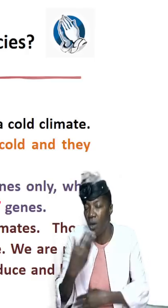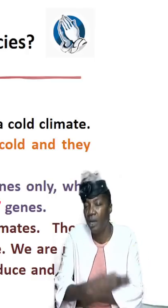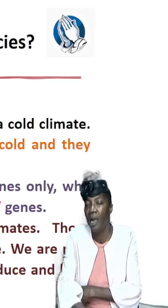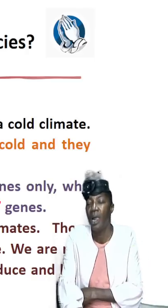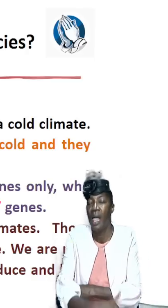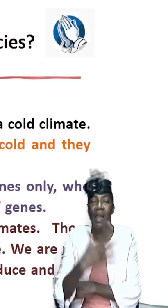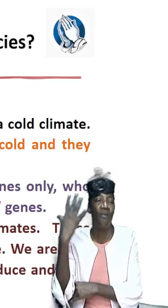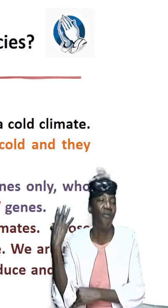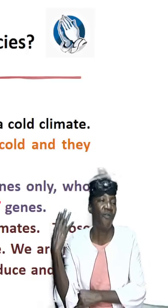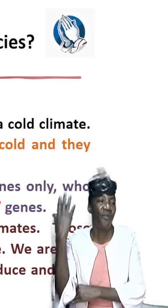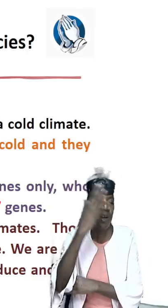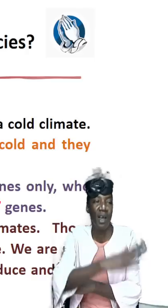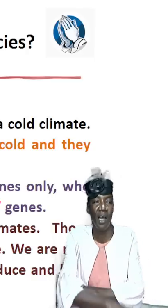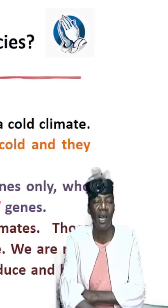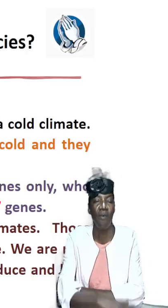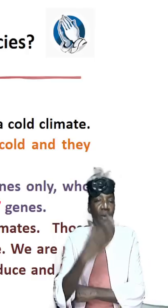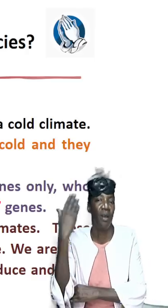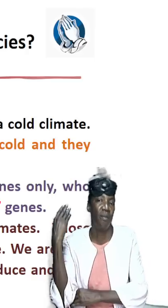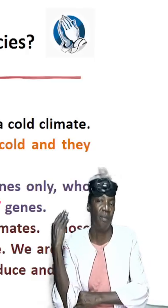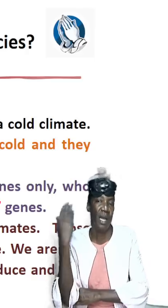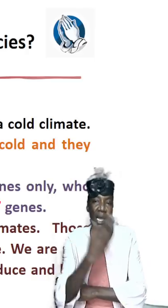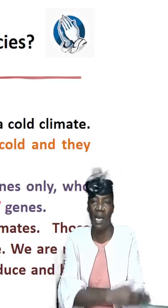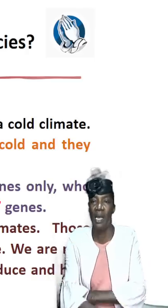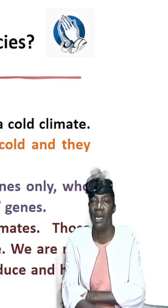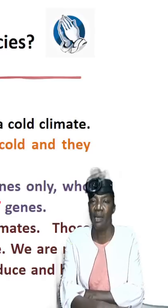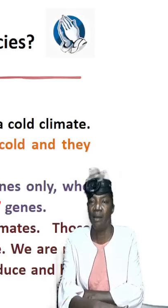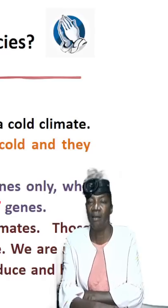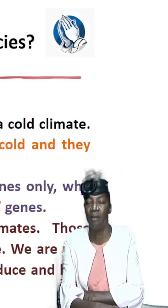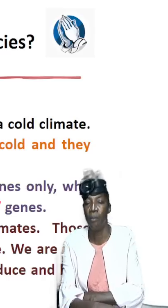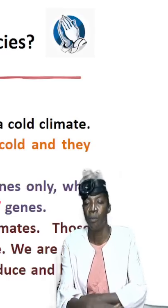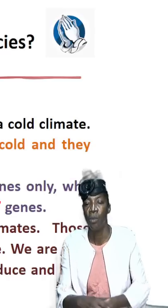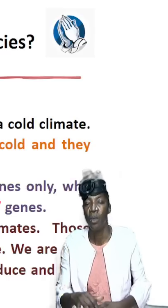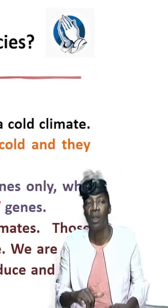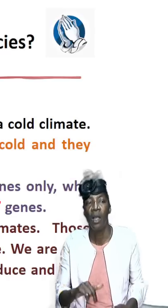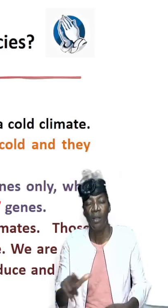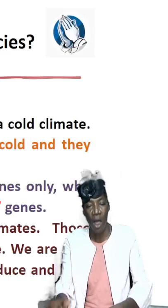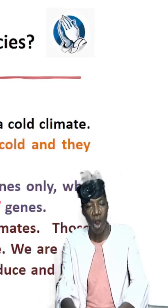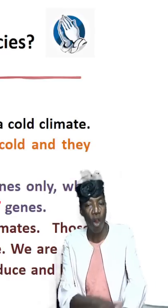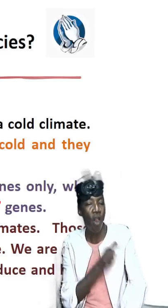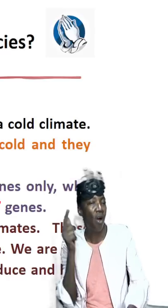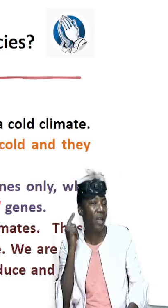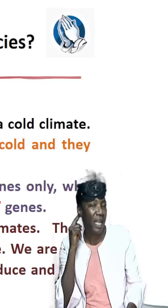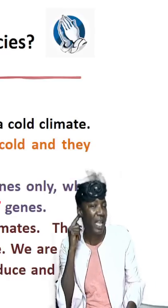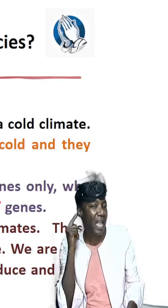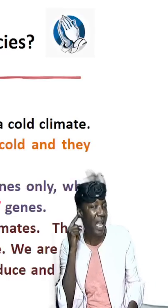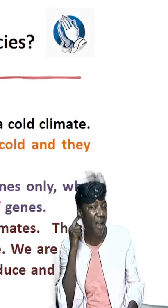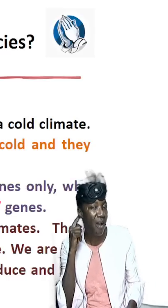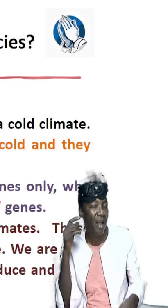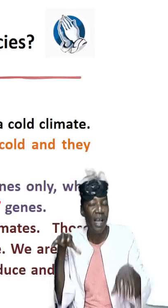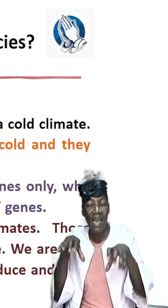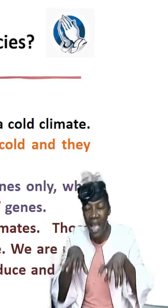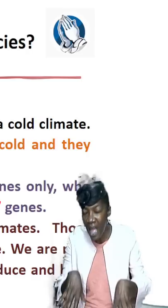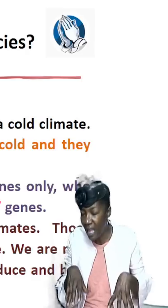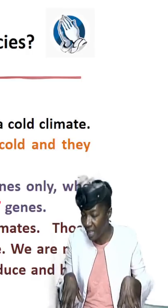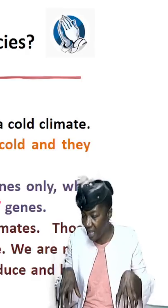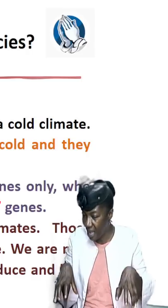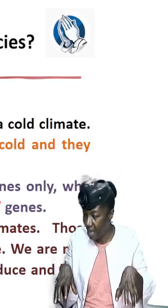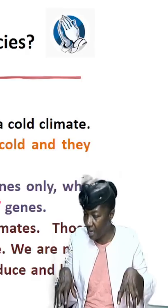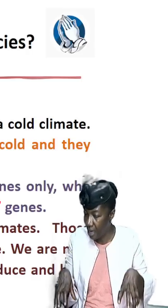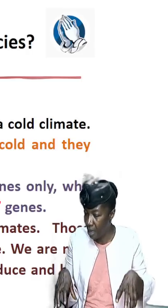so those in the cold environment are those with the long hair, and they can deal with the cold because